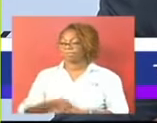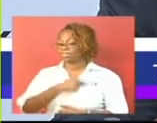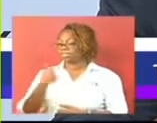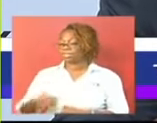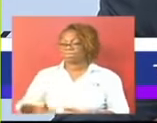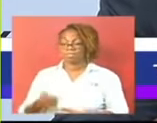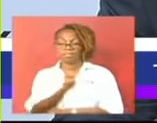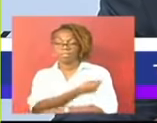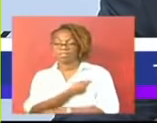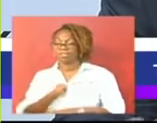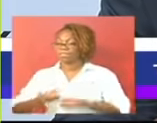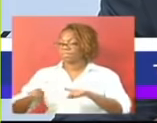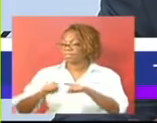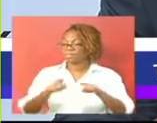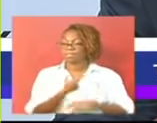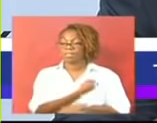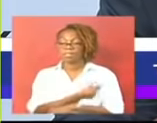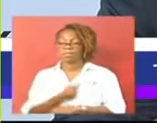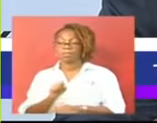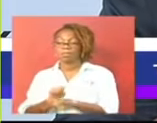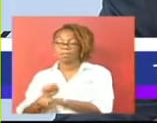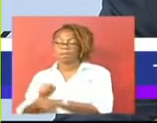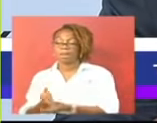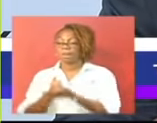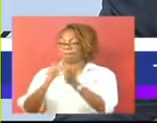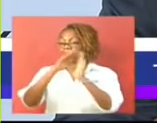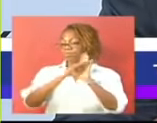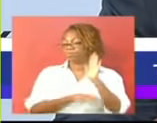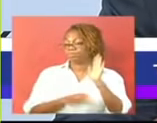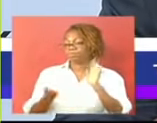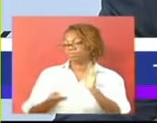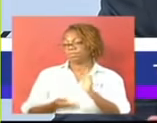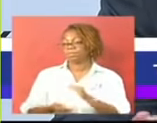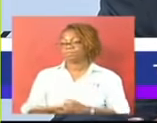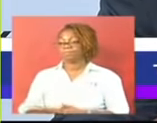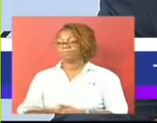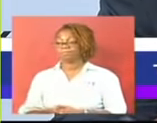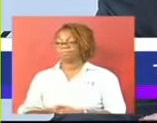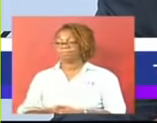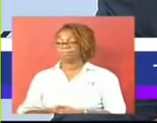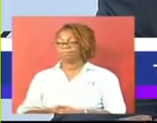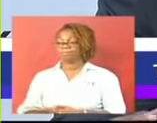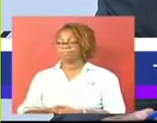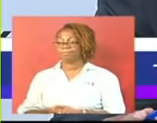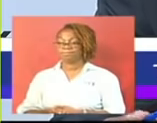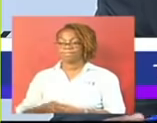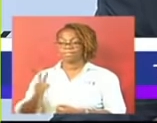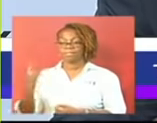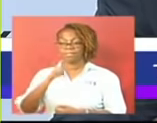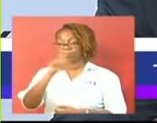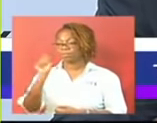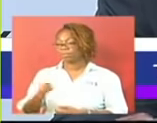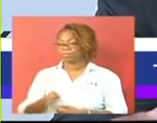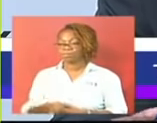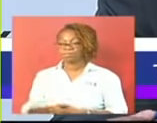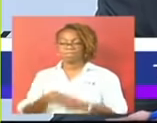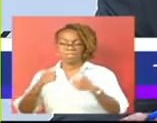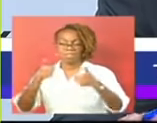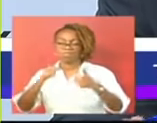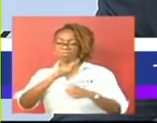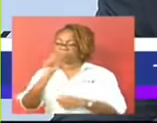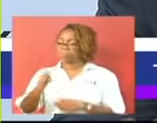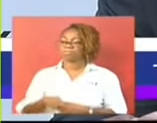that outcome that we most want to avoid, that outcome of deaths. Second question. Again, good question.